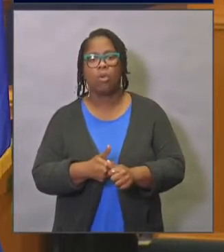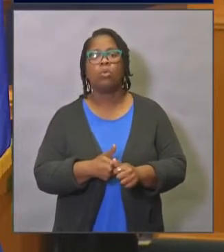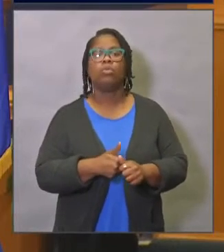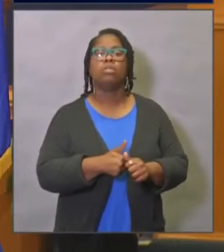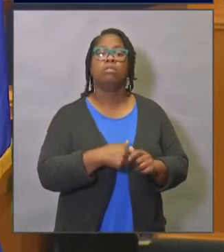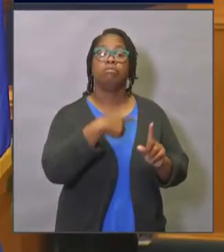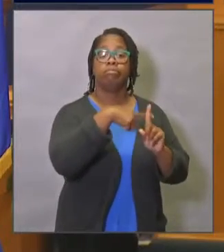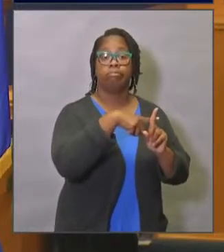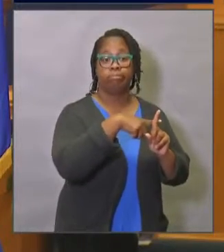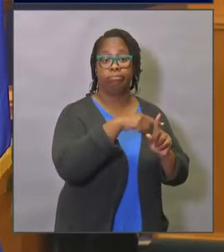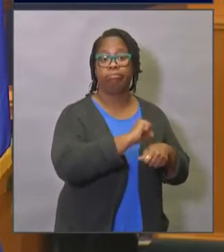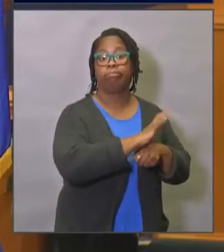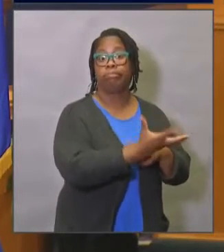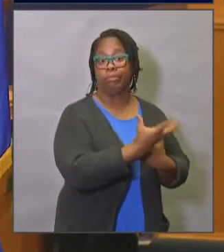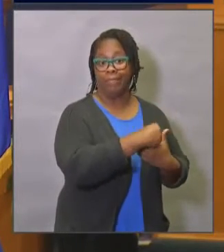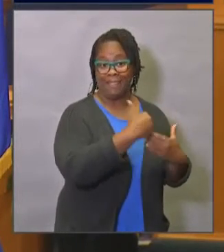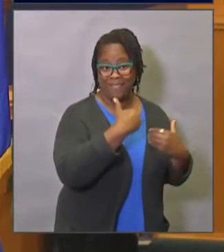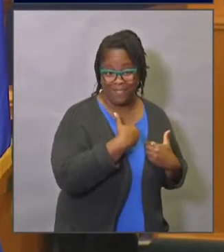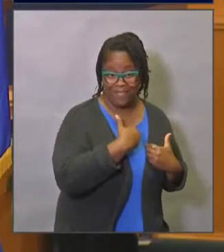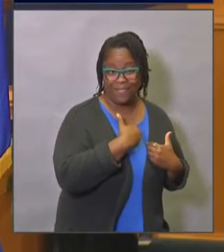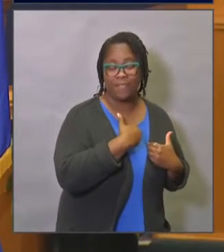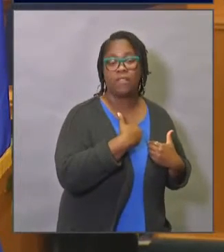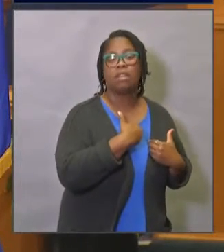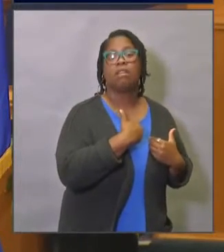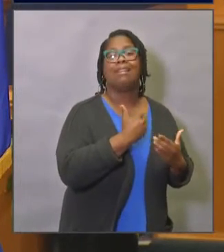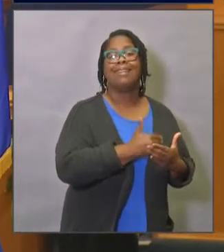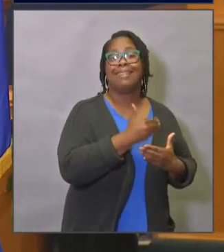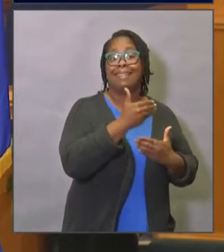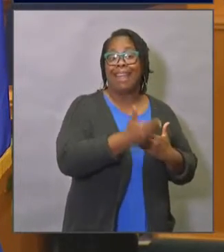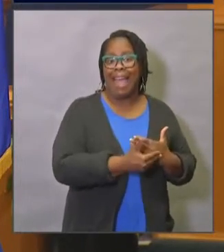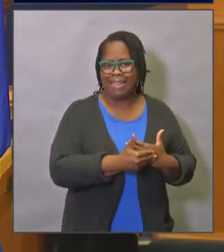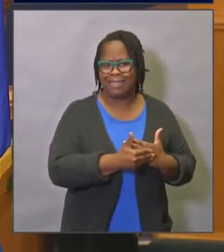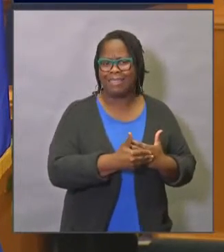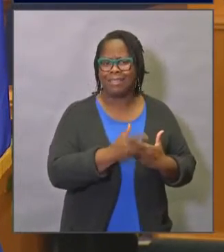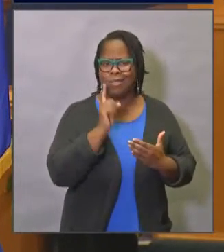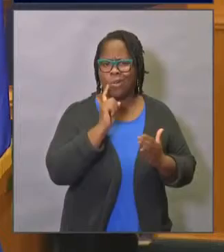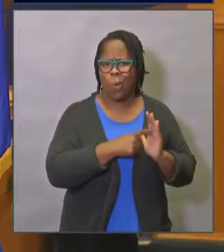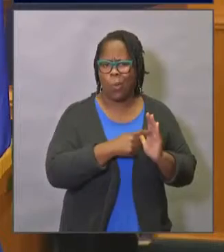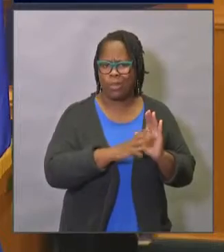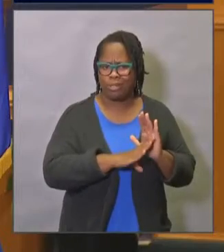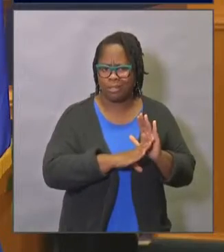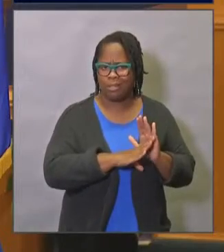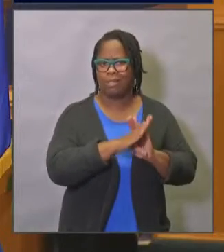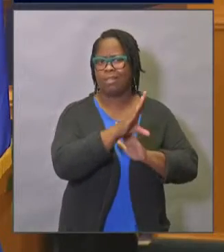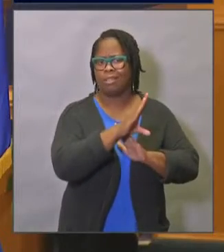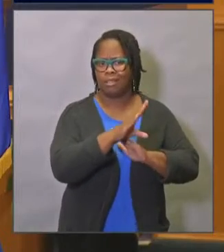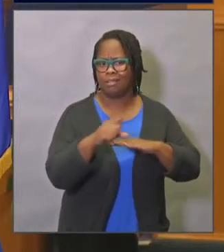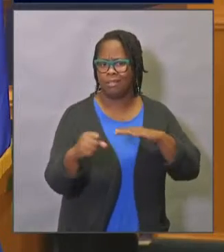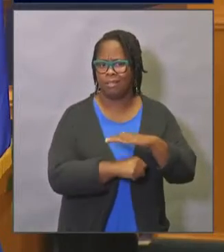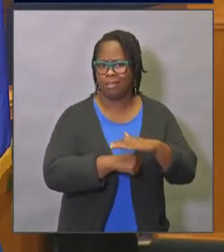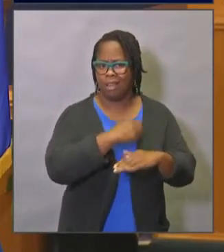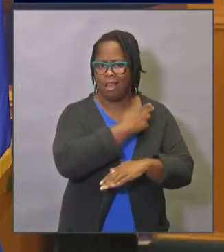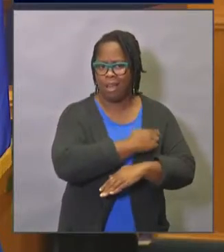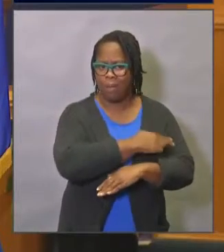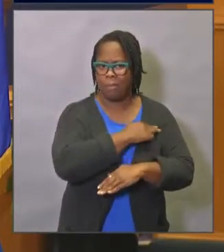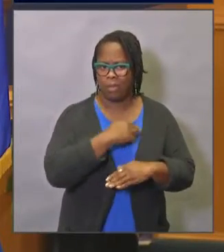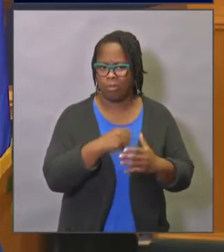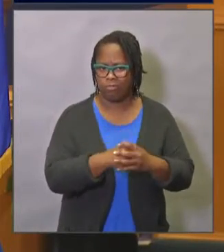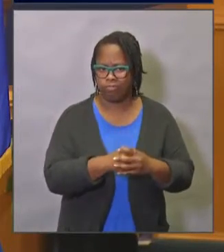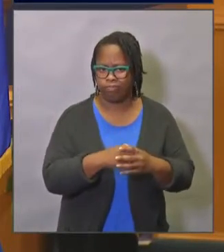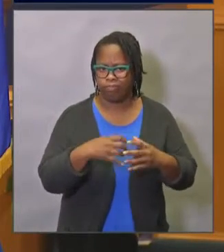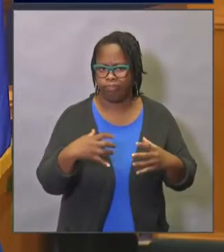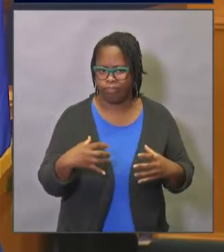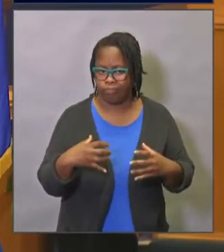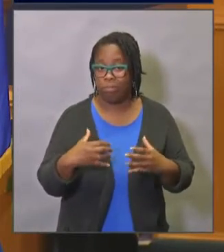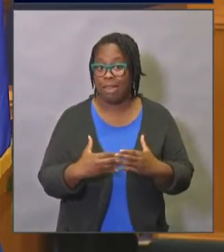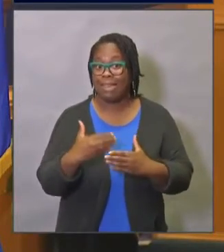way in conflict with the fact that hospitals and physicians and providers and nurses do have much more experience caring for patients